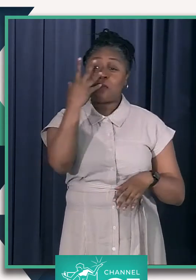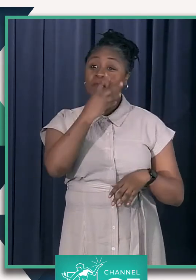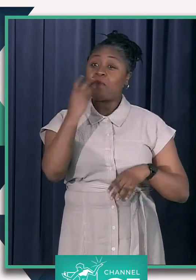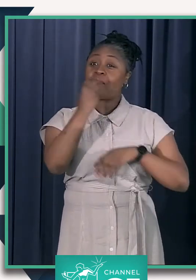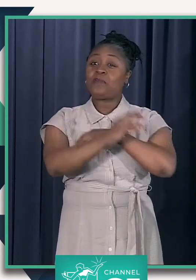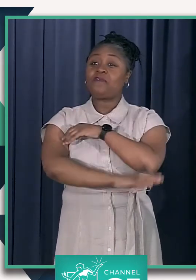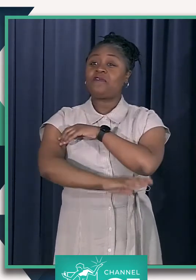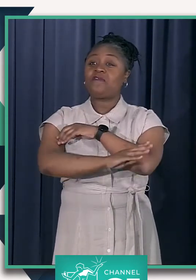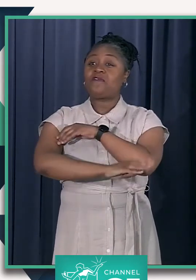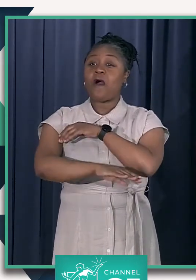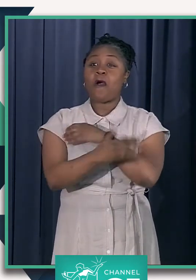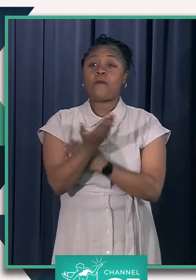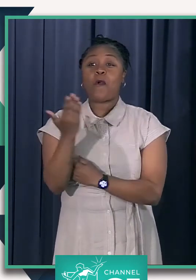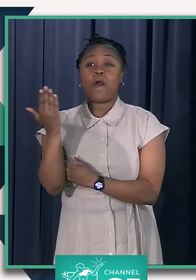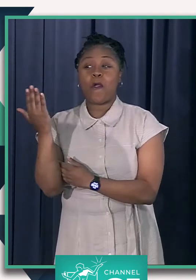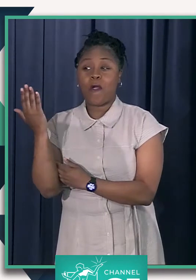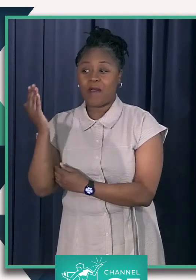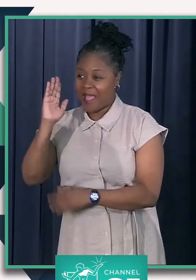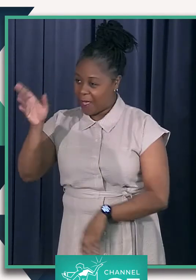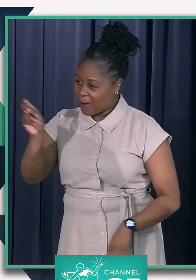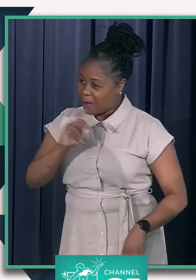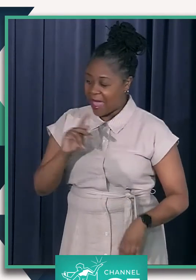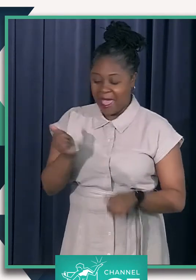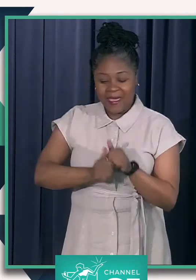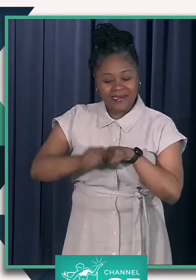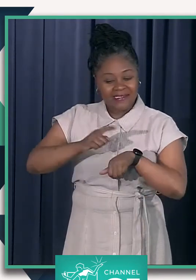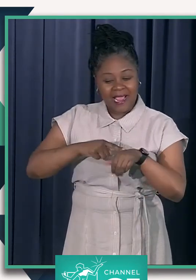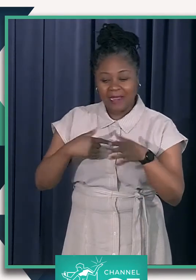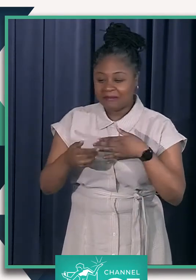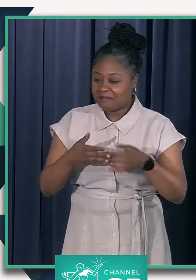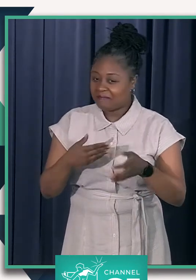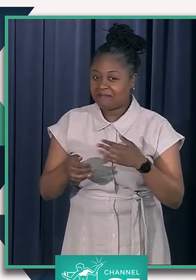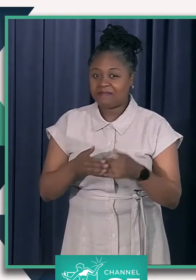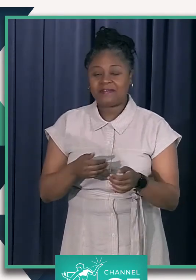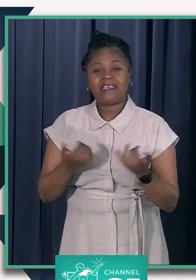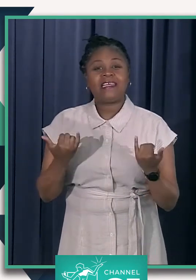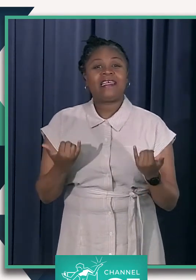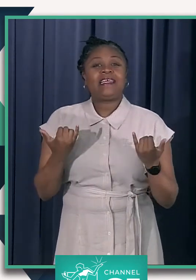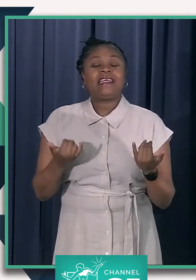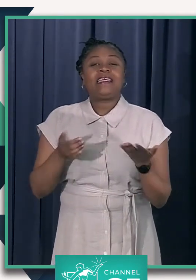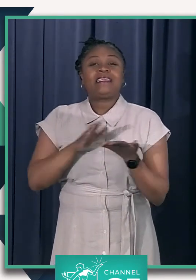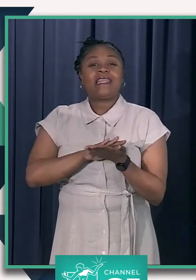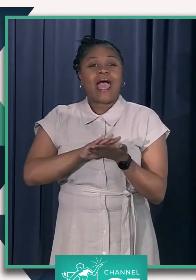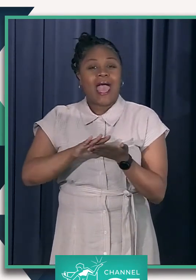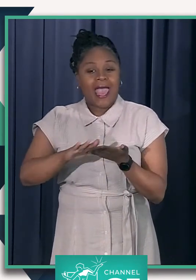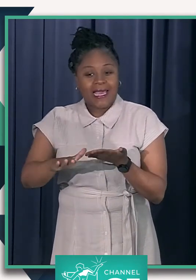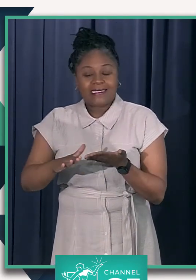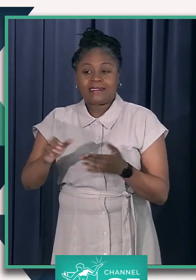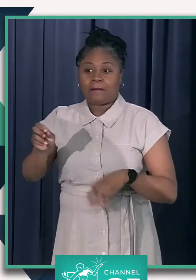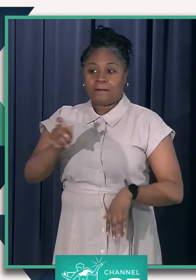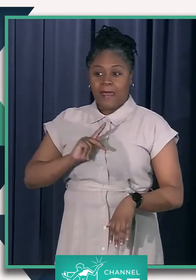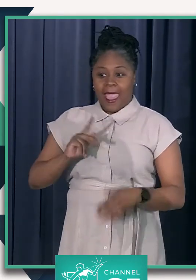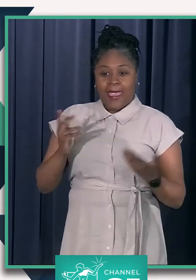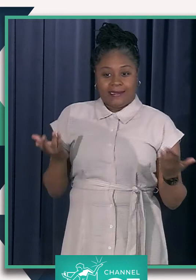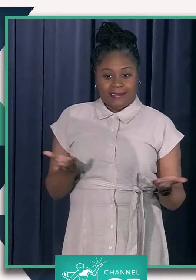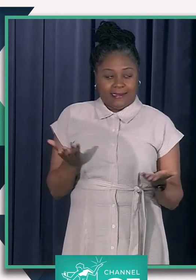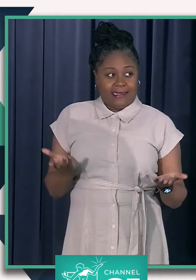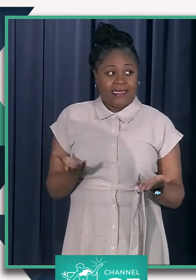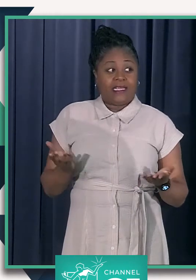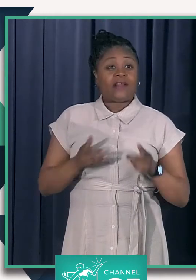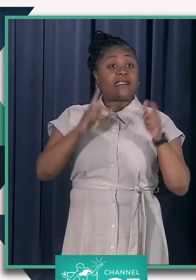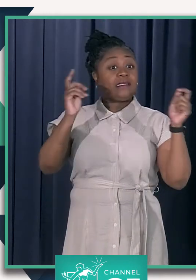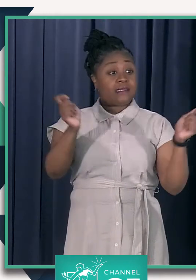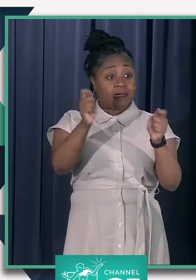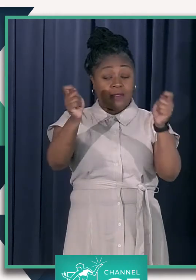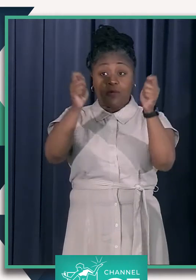here. I'll come back anytime. But it's nice to be back to celebrate and